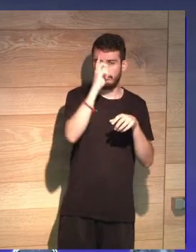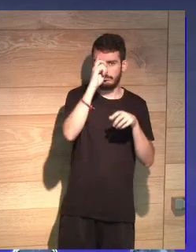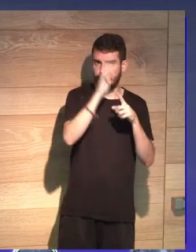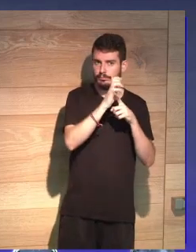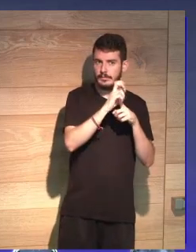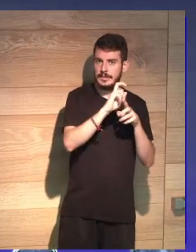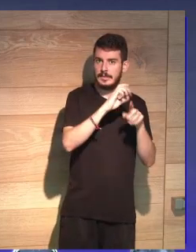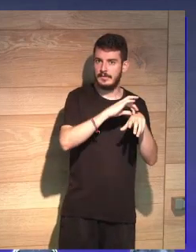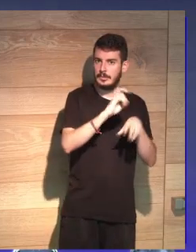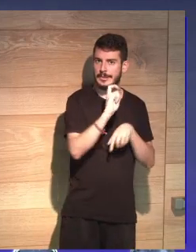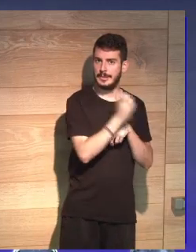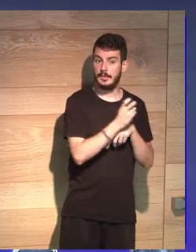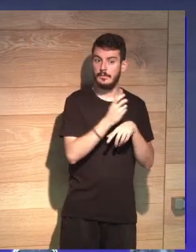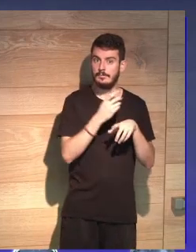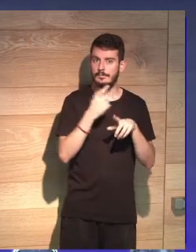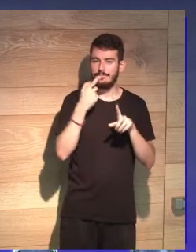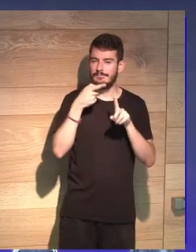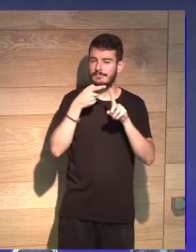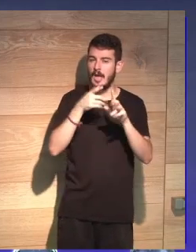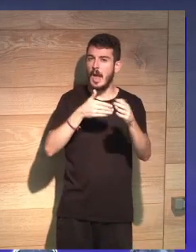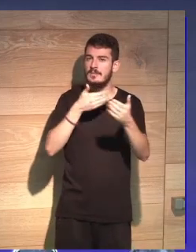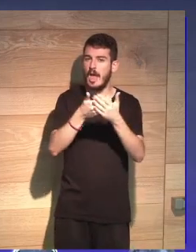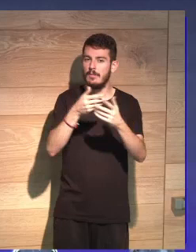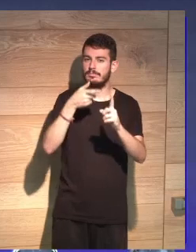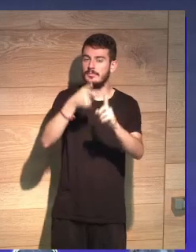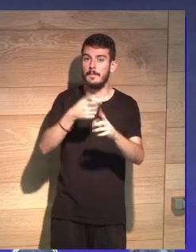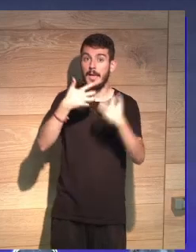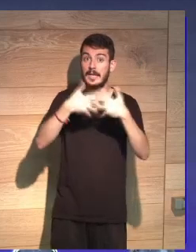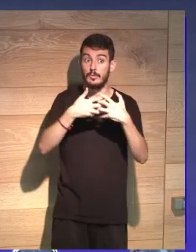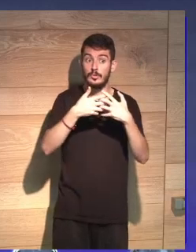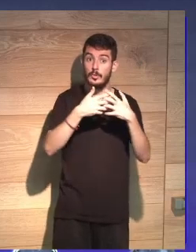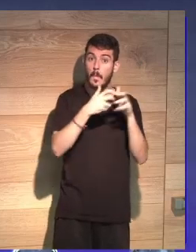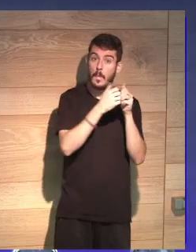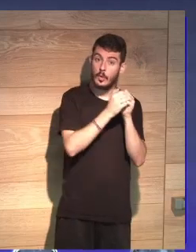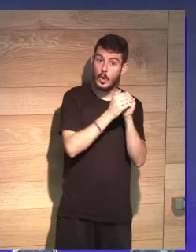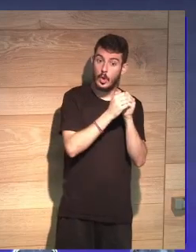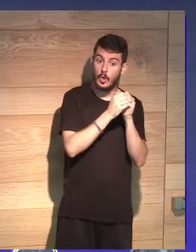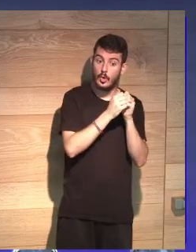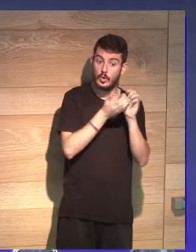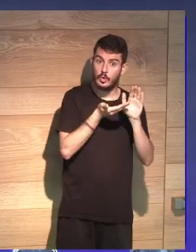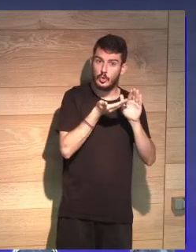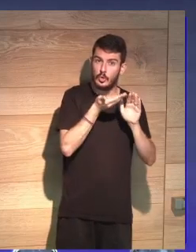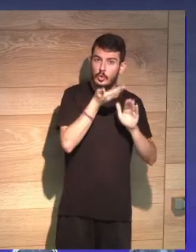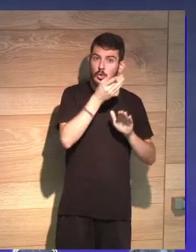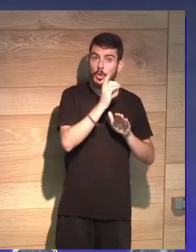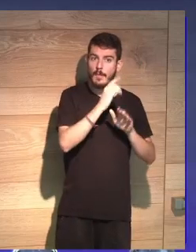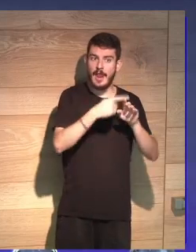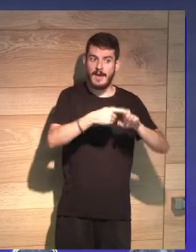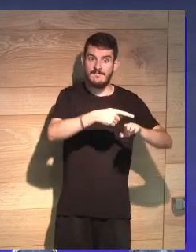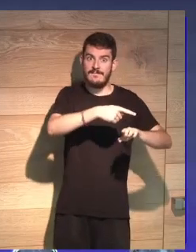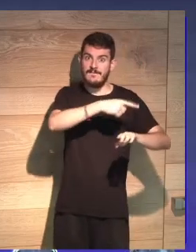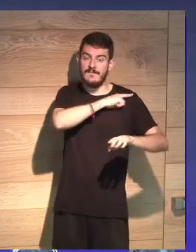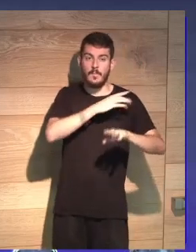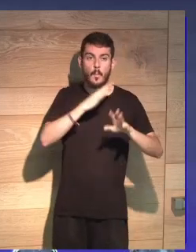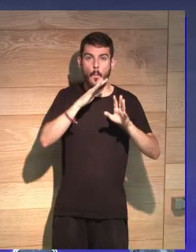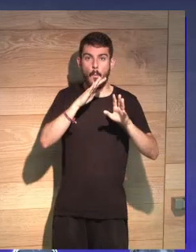other neurological pathologies, I can determine to what extent the mechanisms in the video game are raising